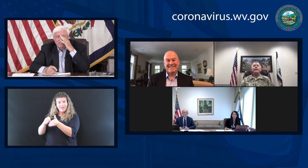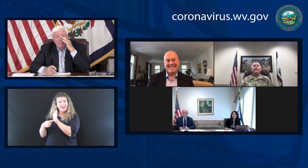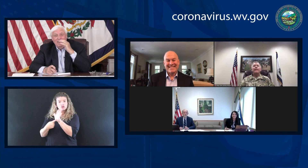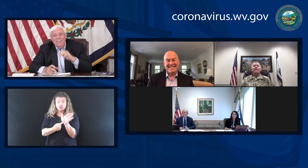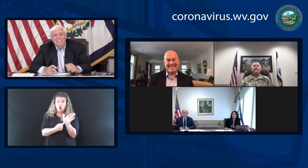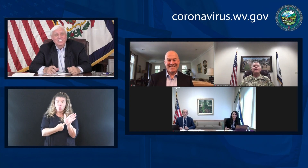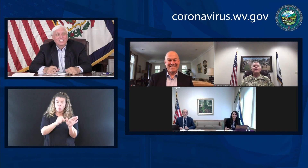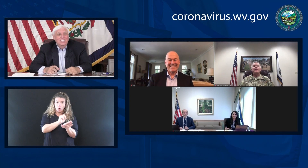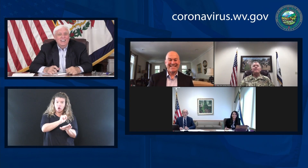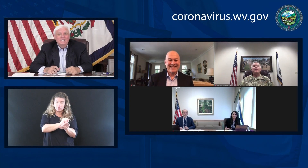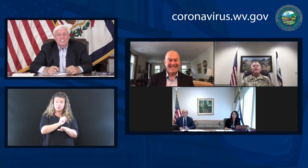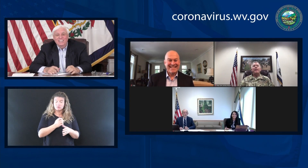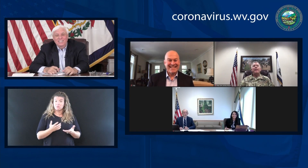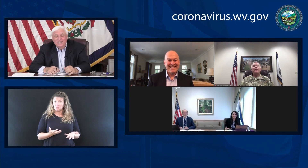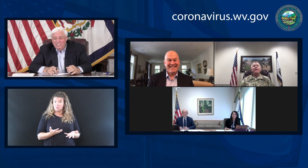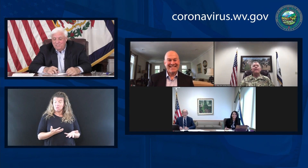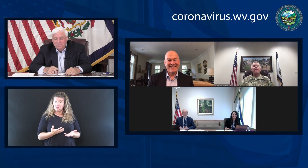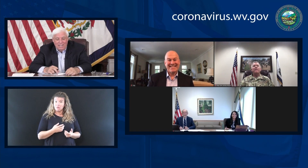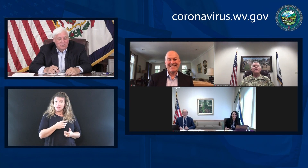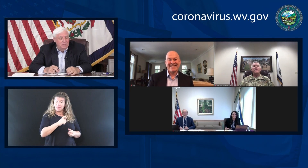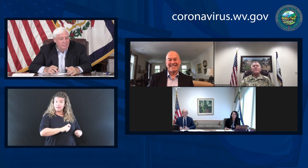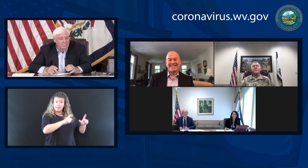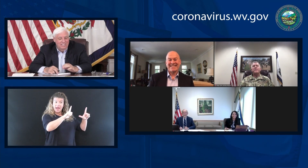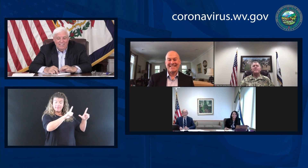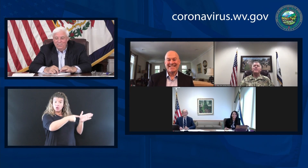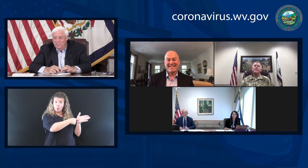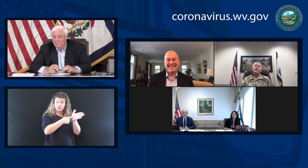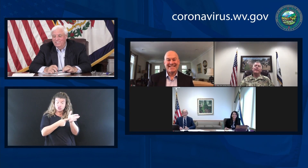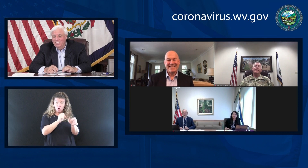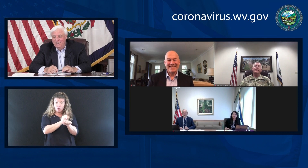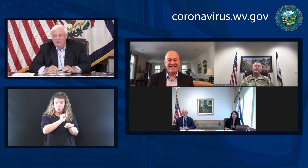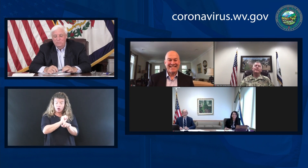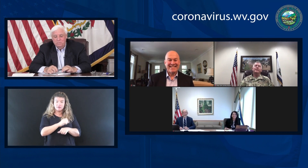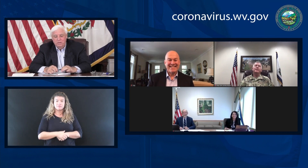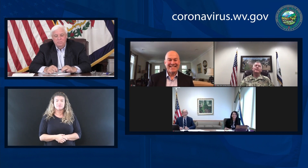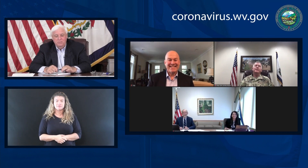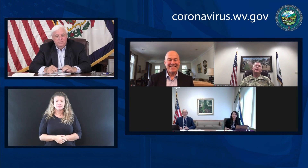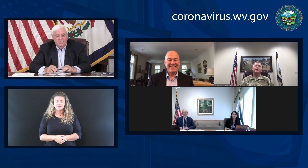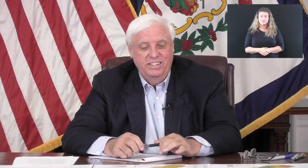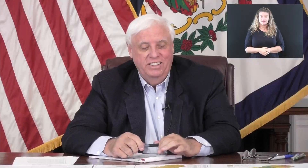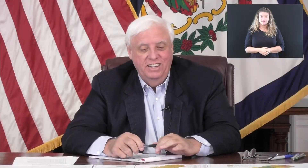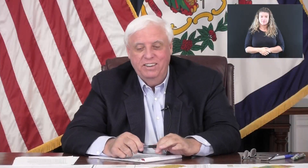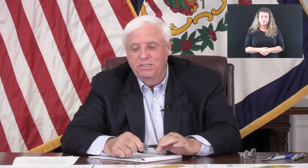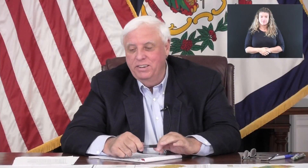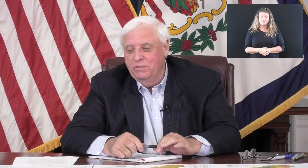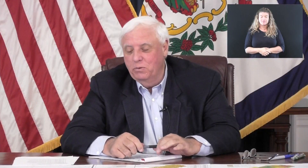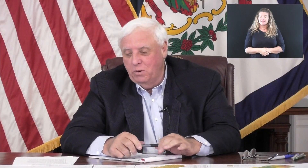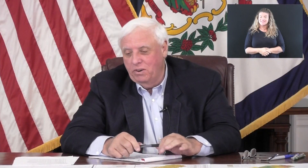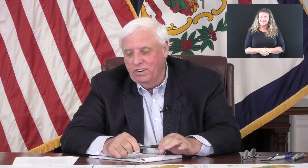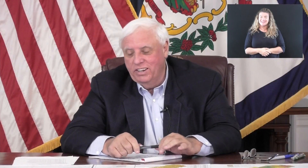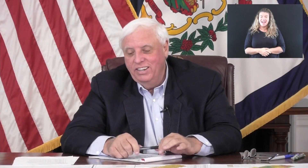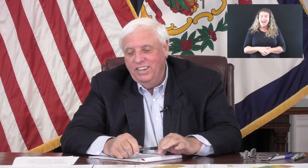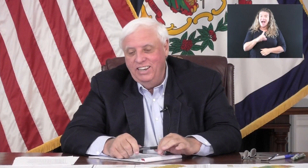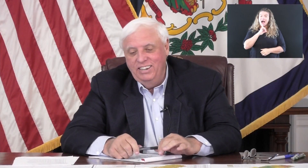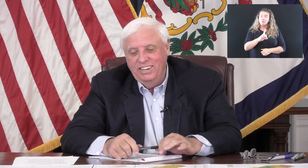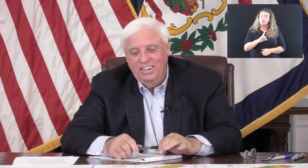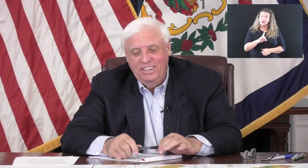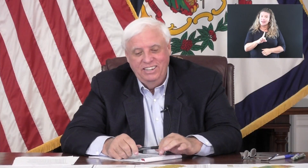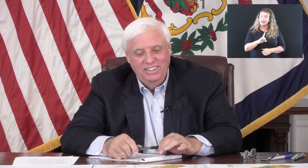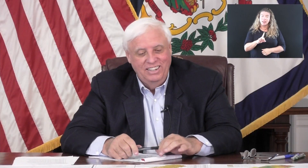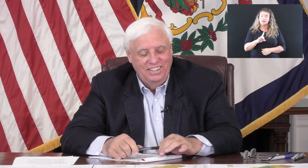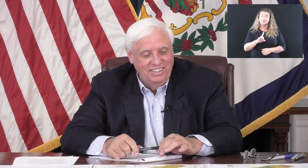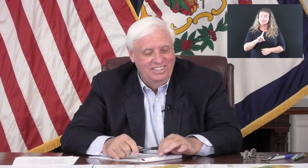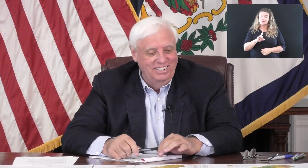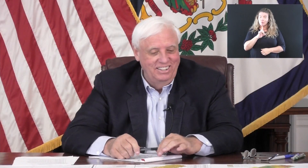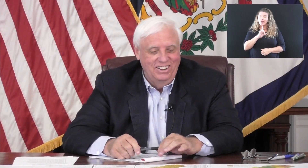Brad, I think I would love for people to see the level of the work, and